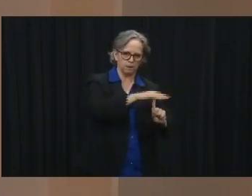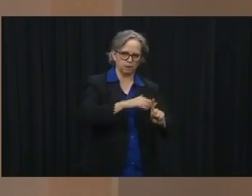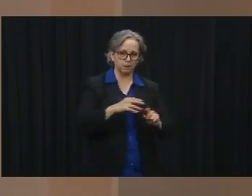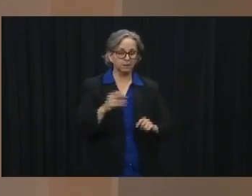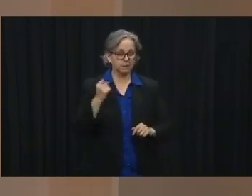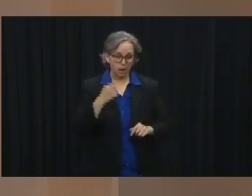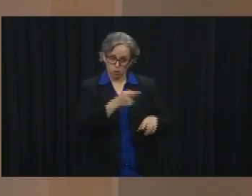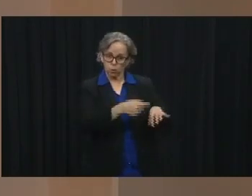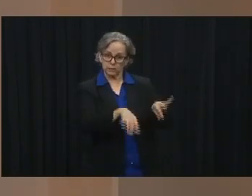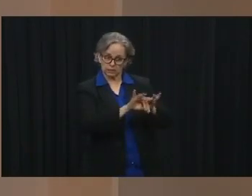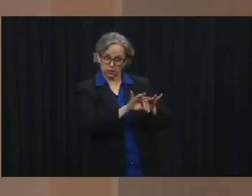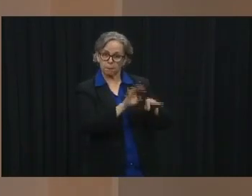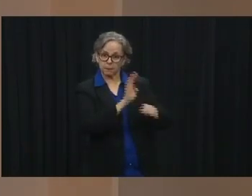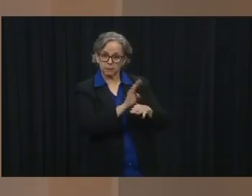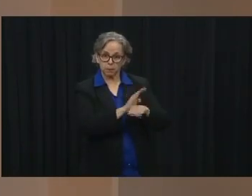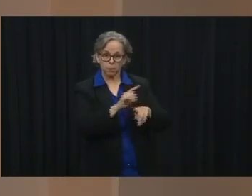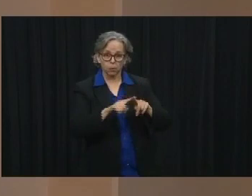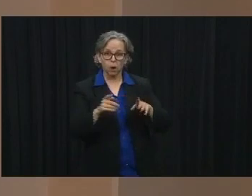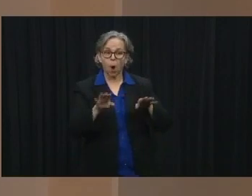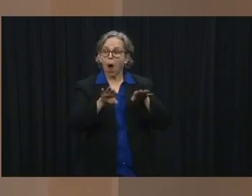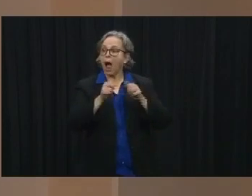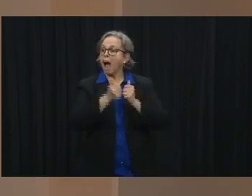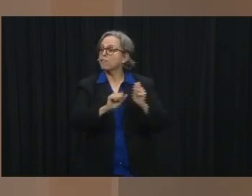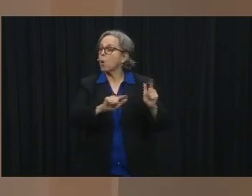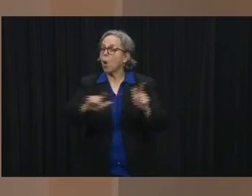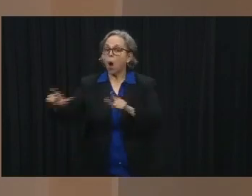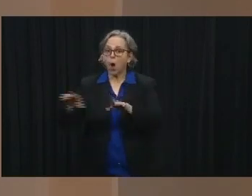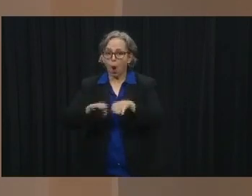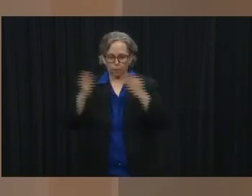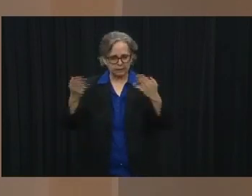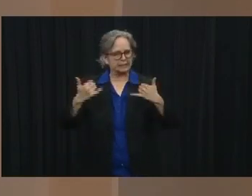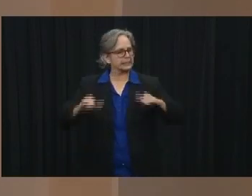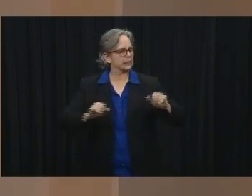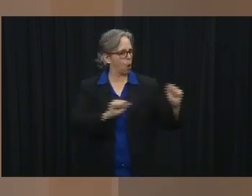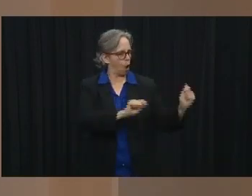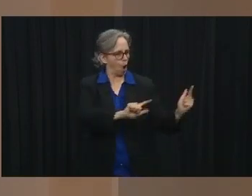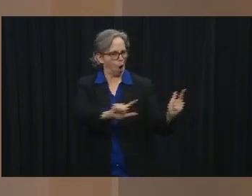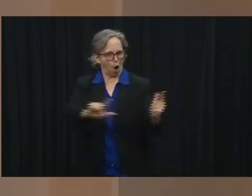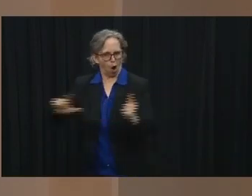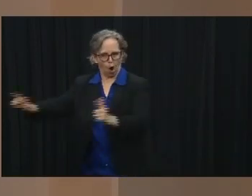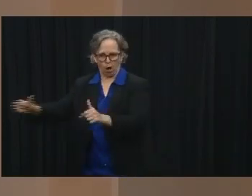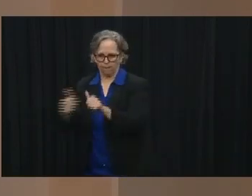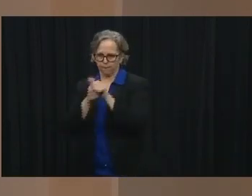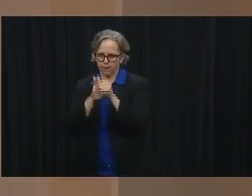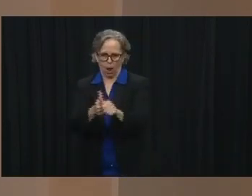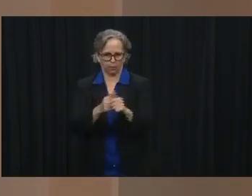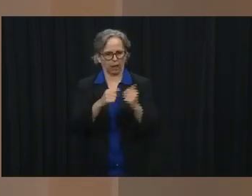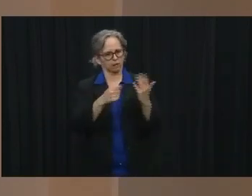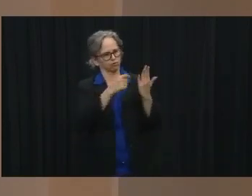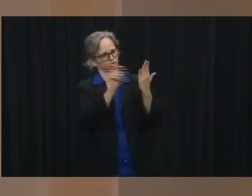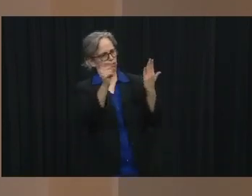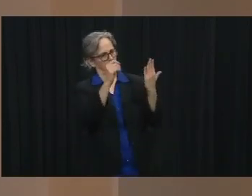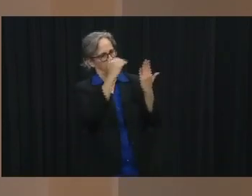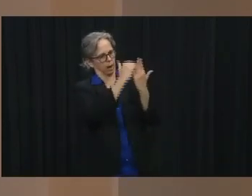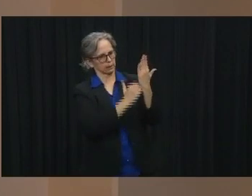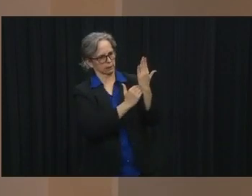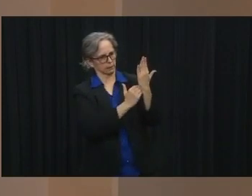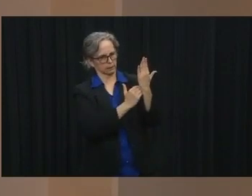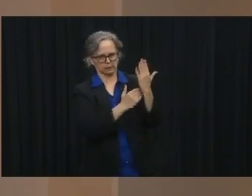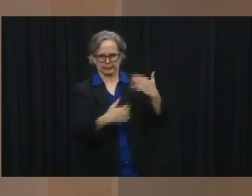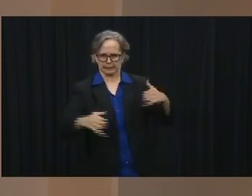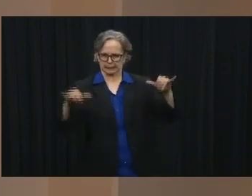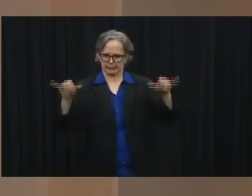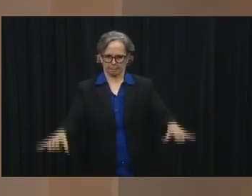don't have a reoccurrence of the spread when we start to come out of this. And as is